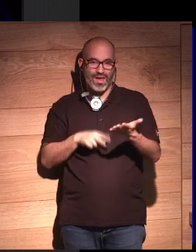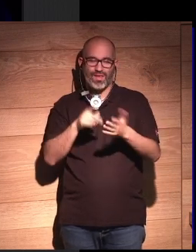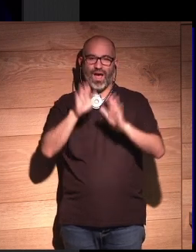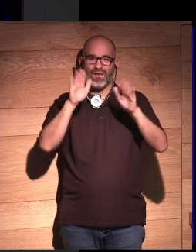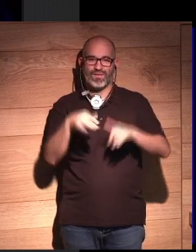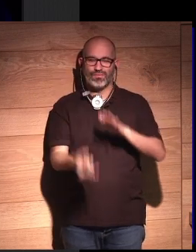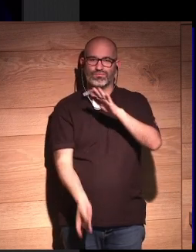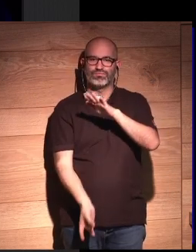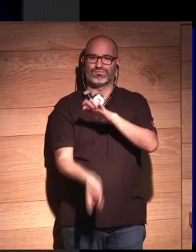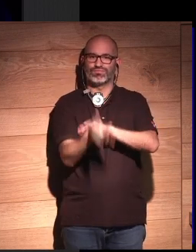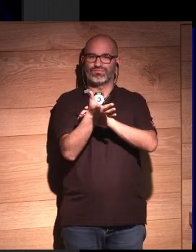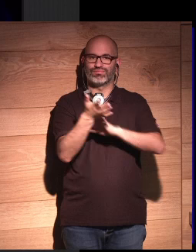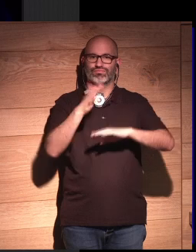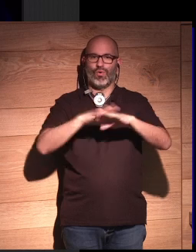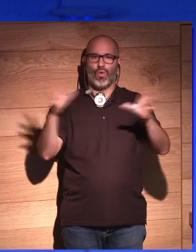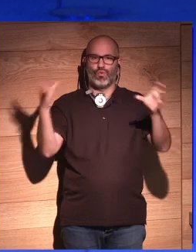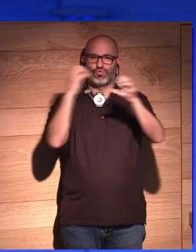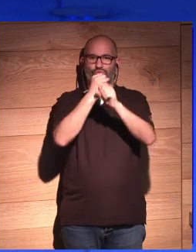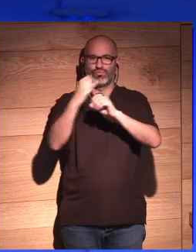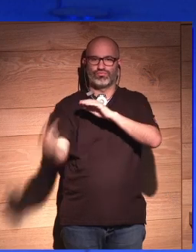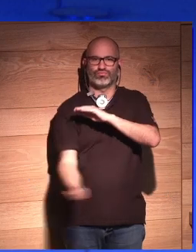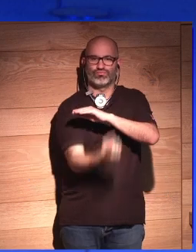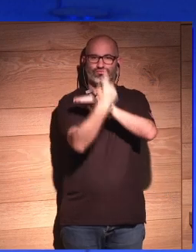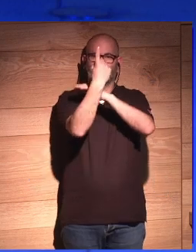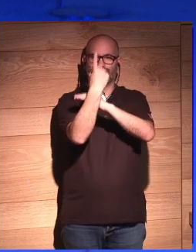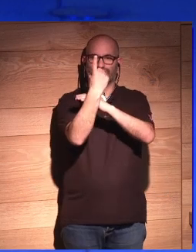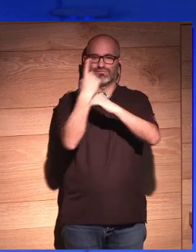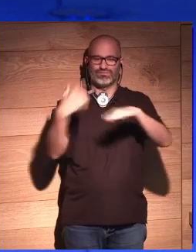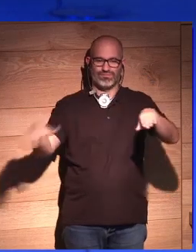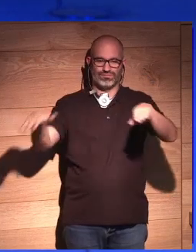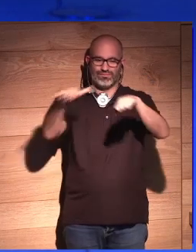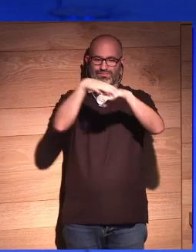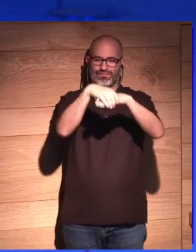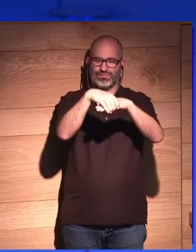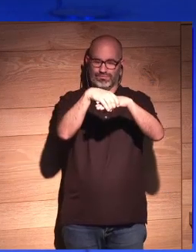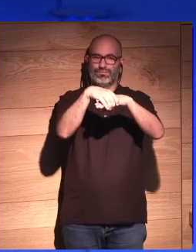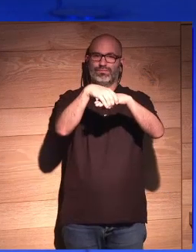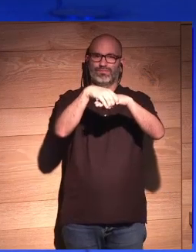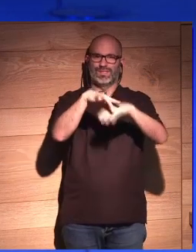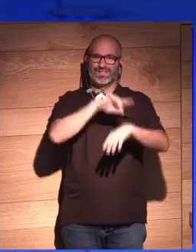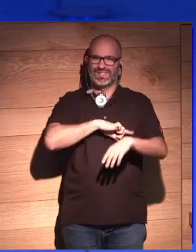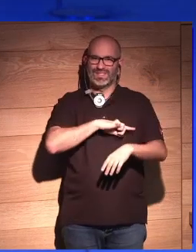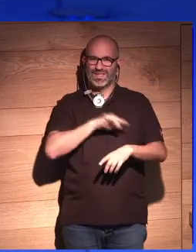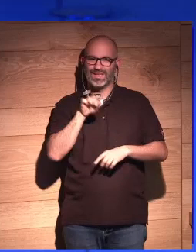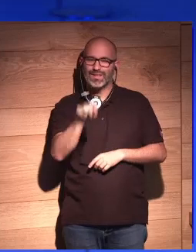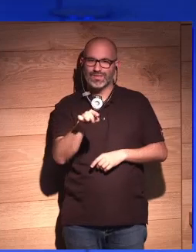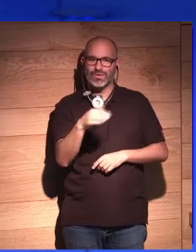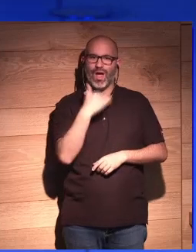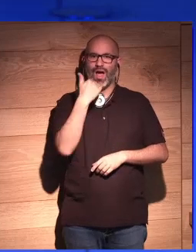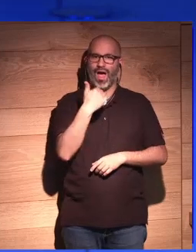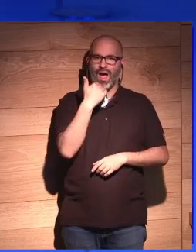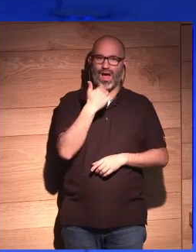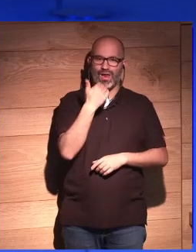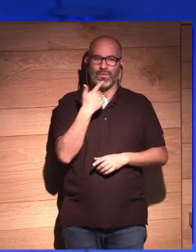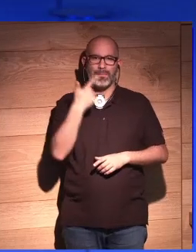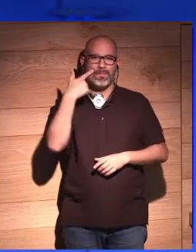hand next to yours. And you felt that, and you felt it something much larger than touching a screen. You felt you were touching a